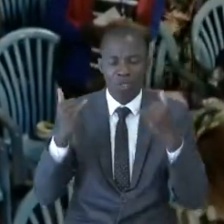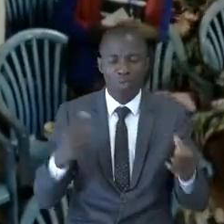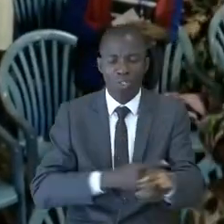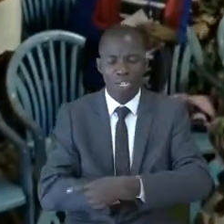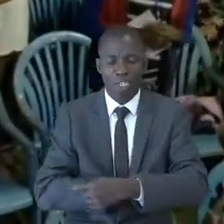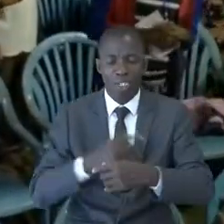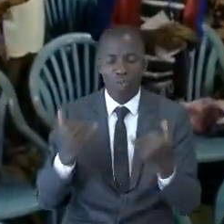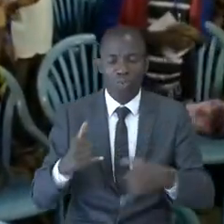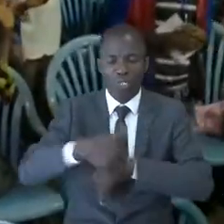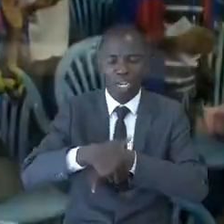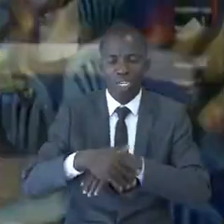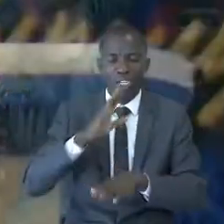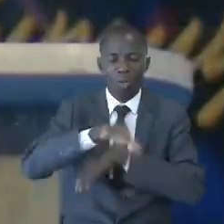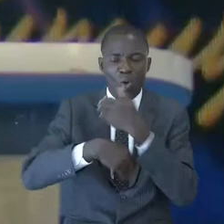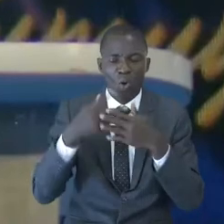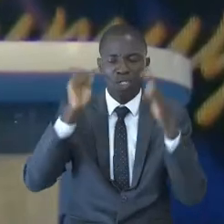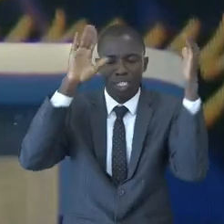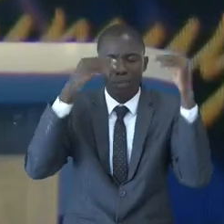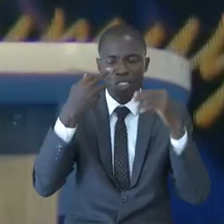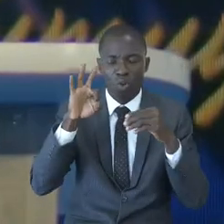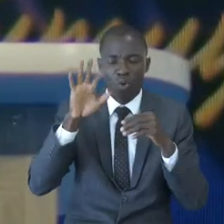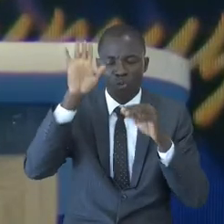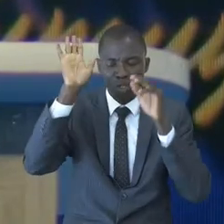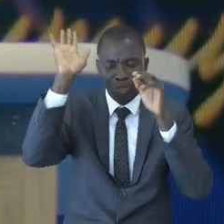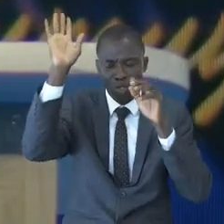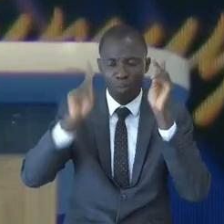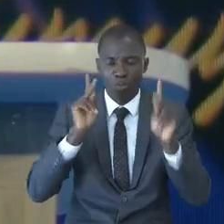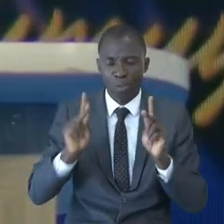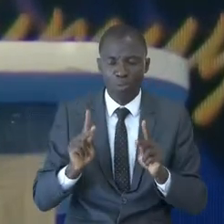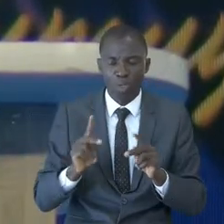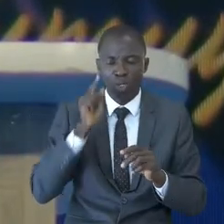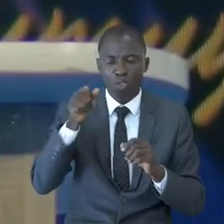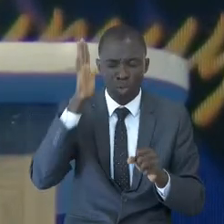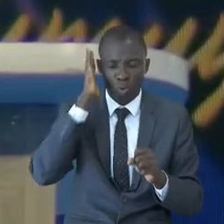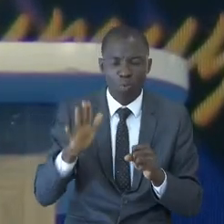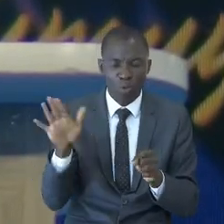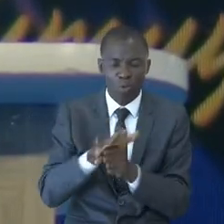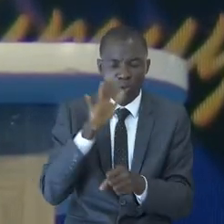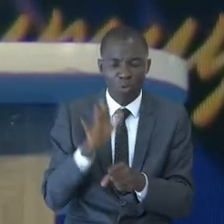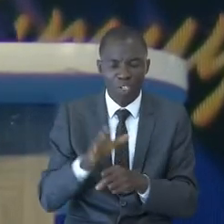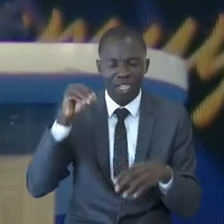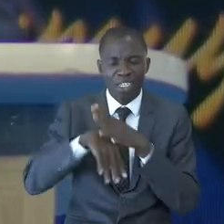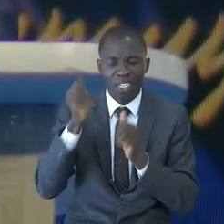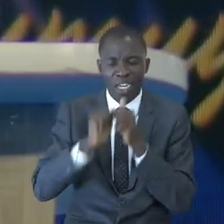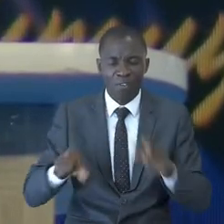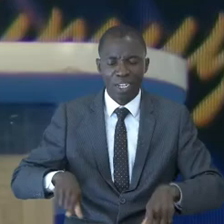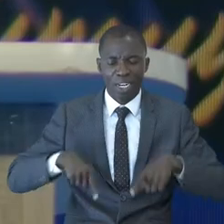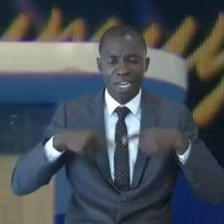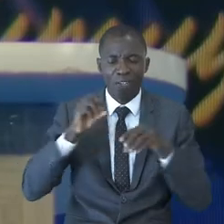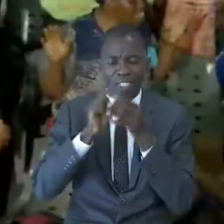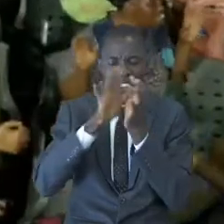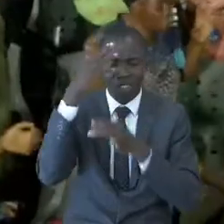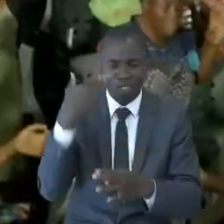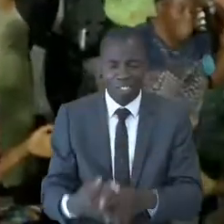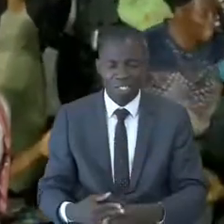Tonight, all the expectation of your people, you will fulfill in every life in